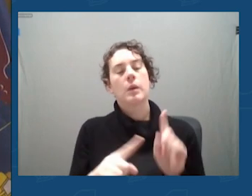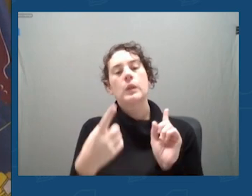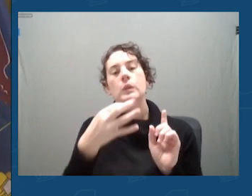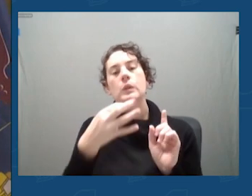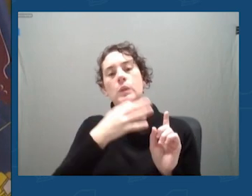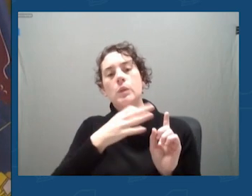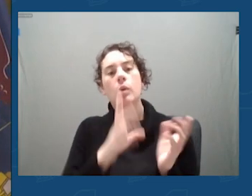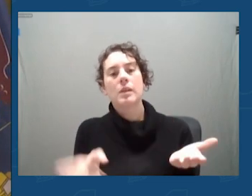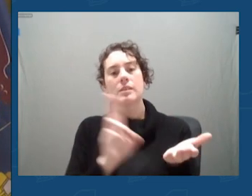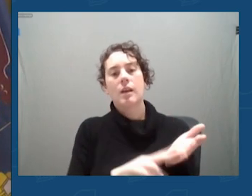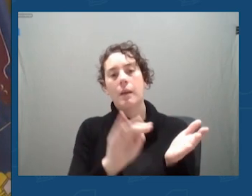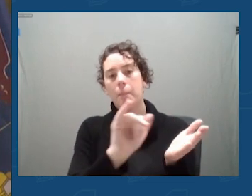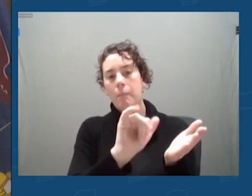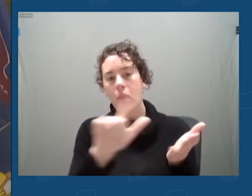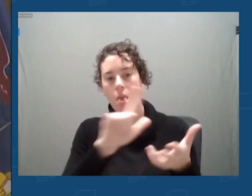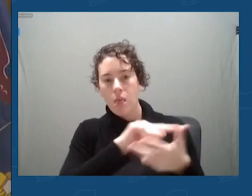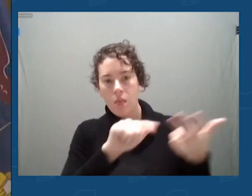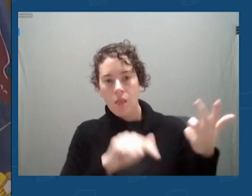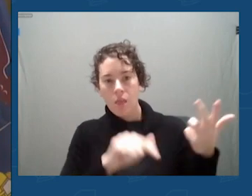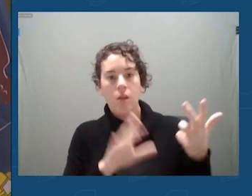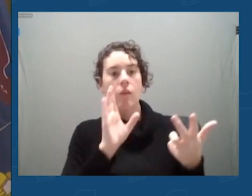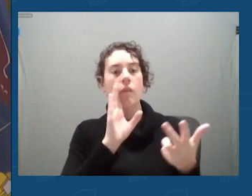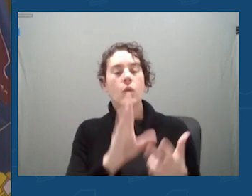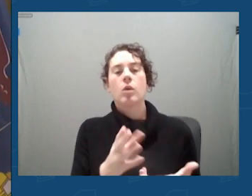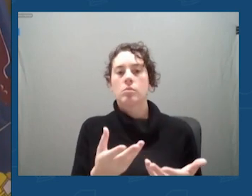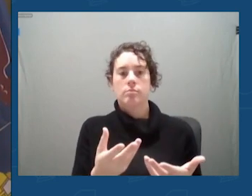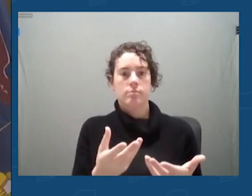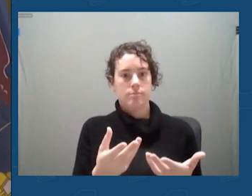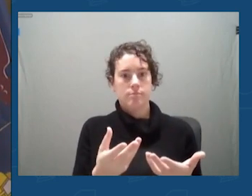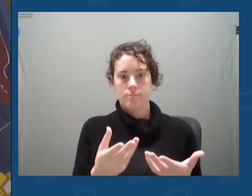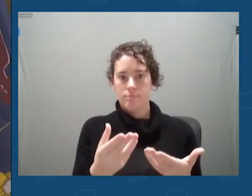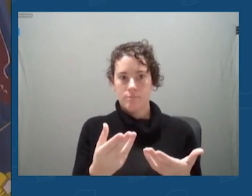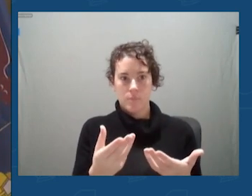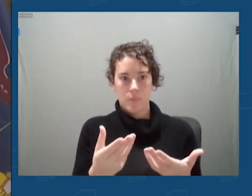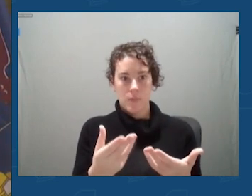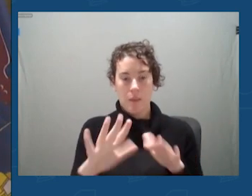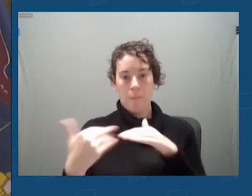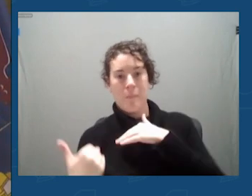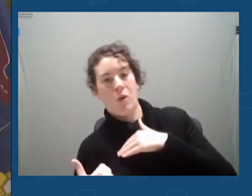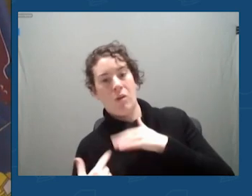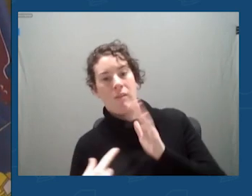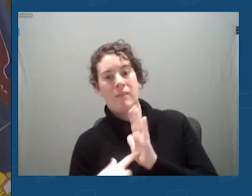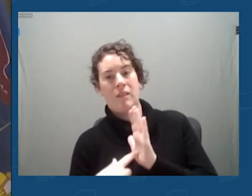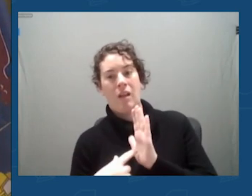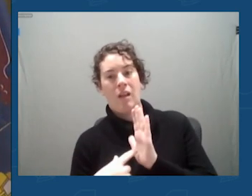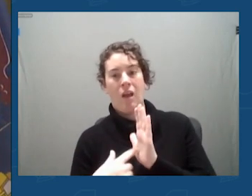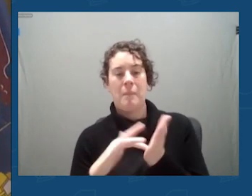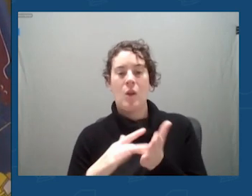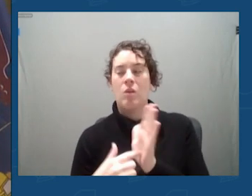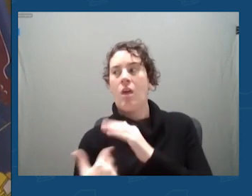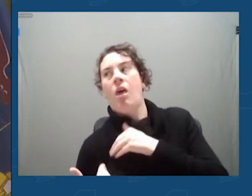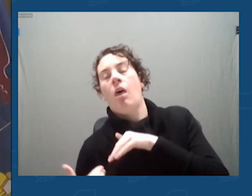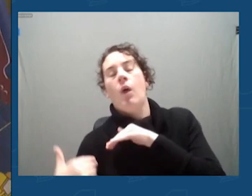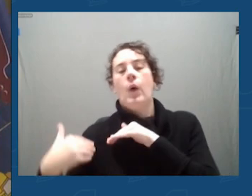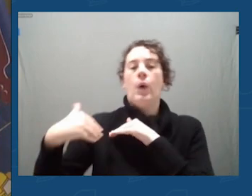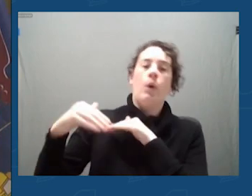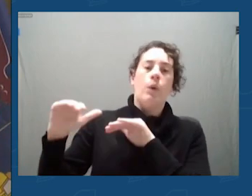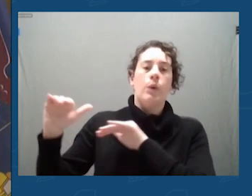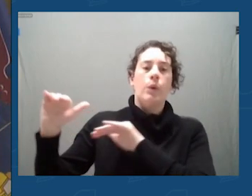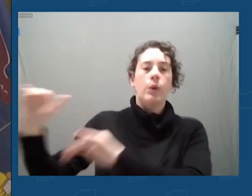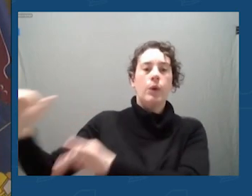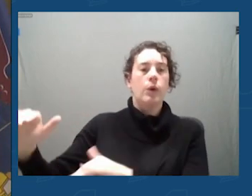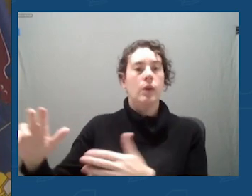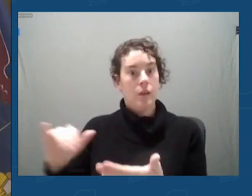that'll targeted for one reason, to lift the crushing burden of debt off our fellow New Yorkers, and it weighs them down